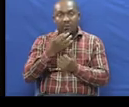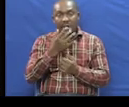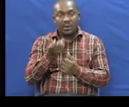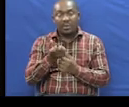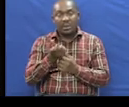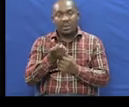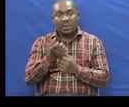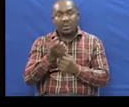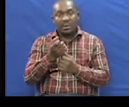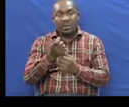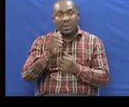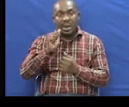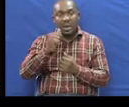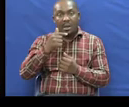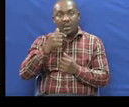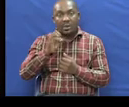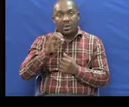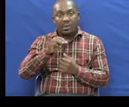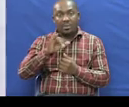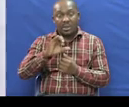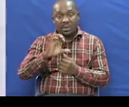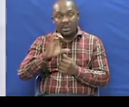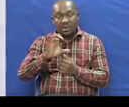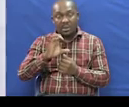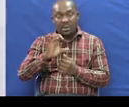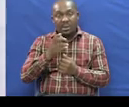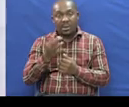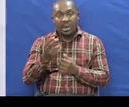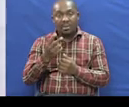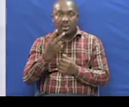of 21. Scandium, starting with scandium.